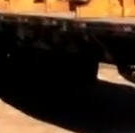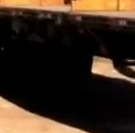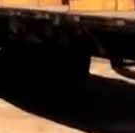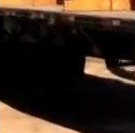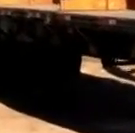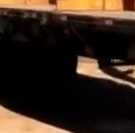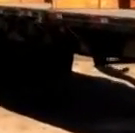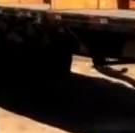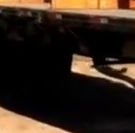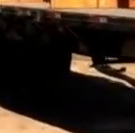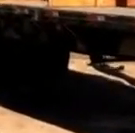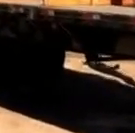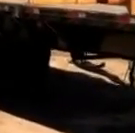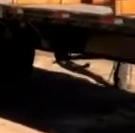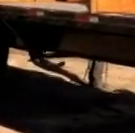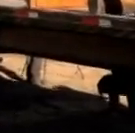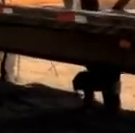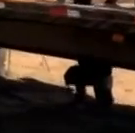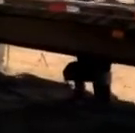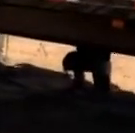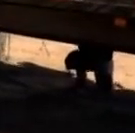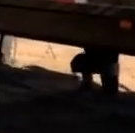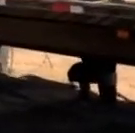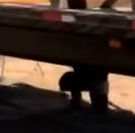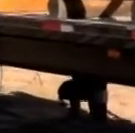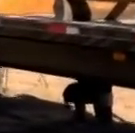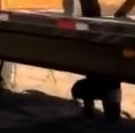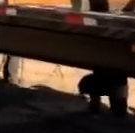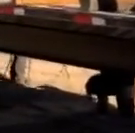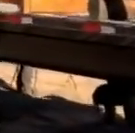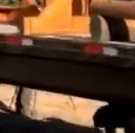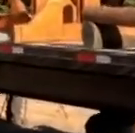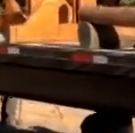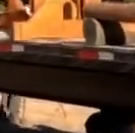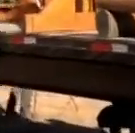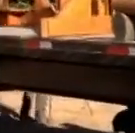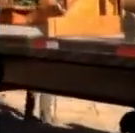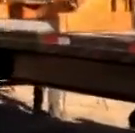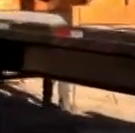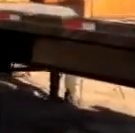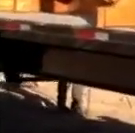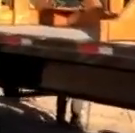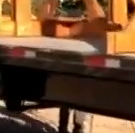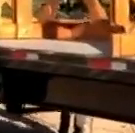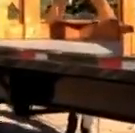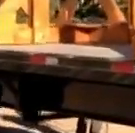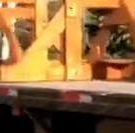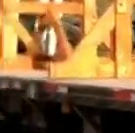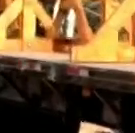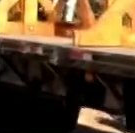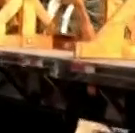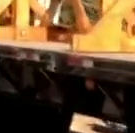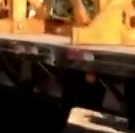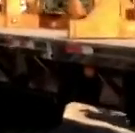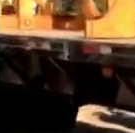Colburn Job Corps Center and the students there for getting this all ready for the journey. Thank you, thank you.